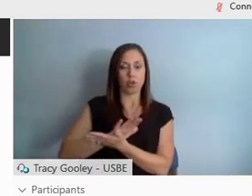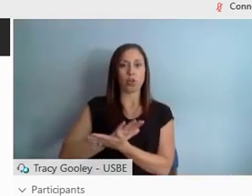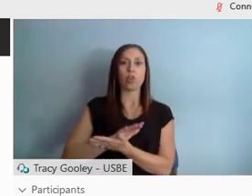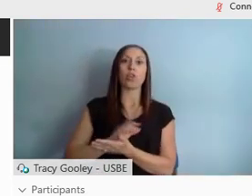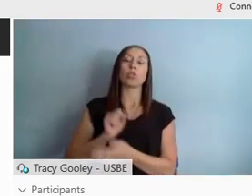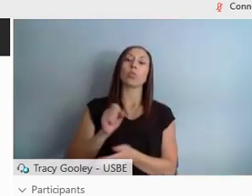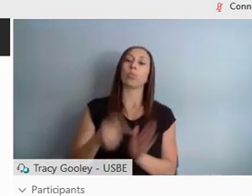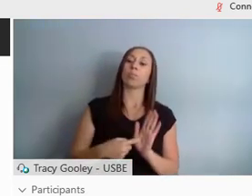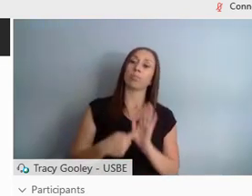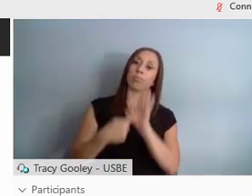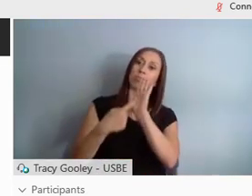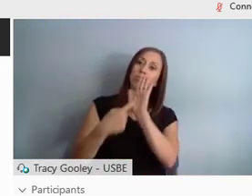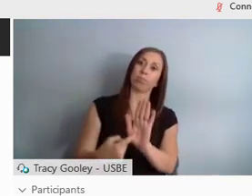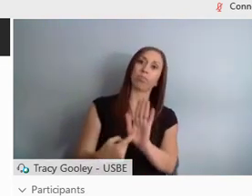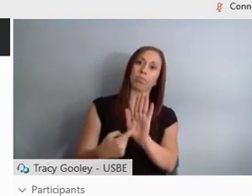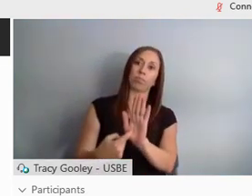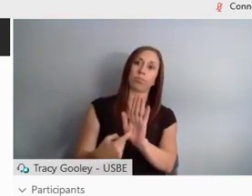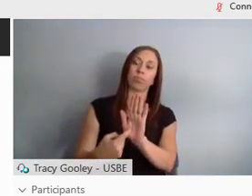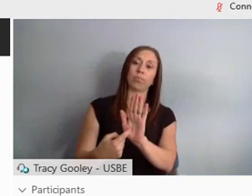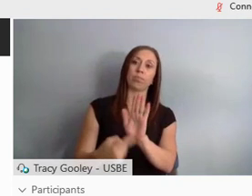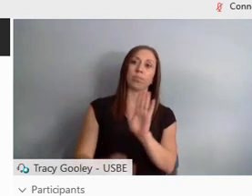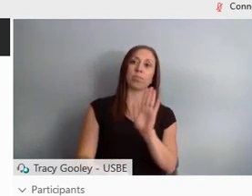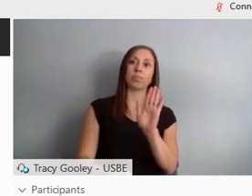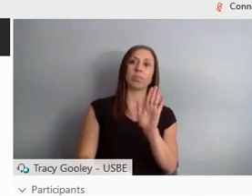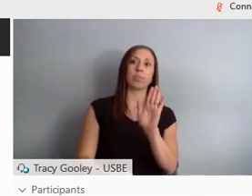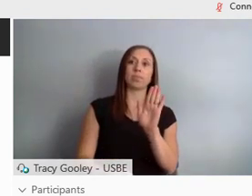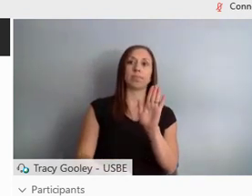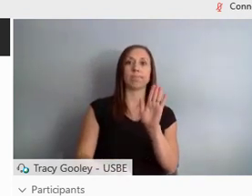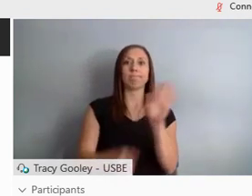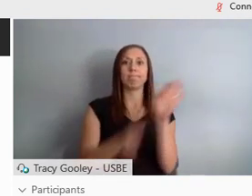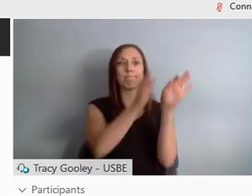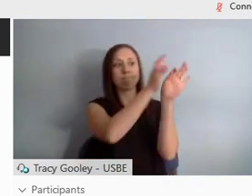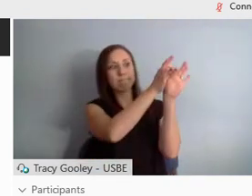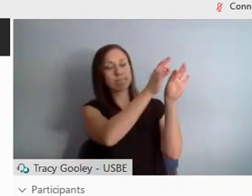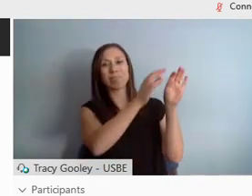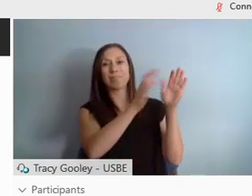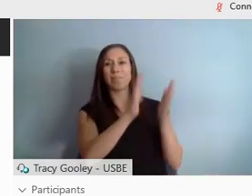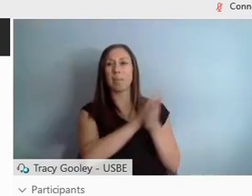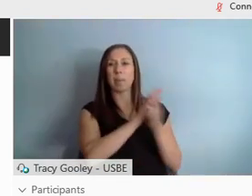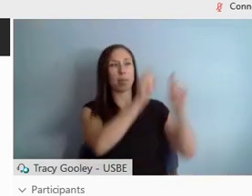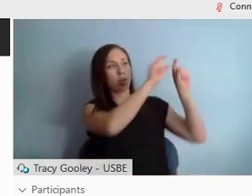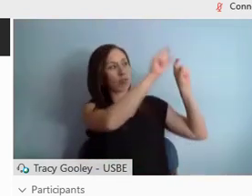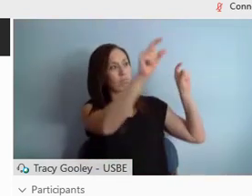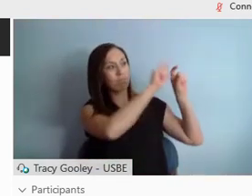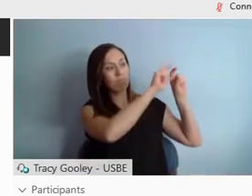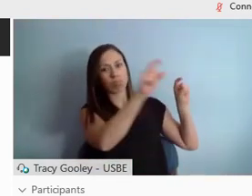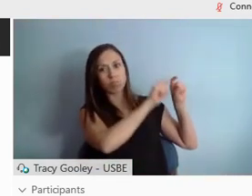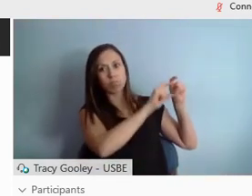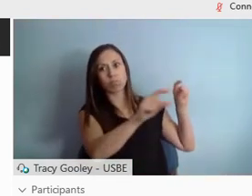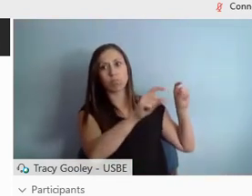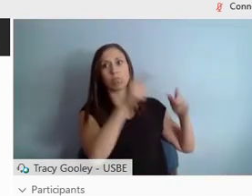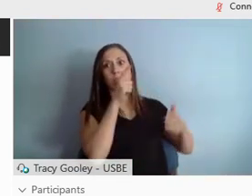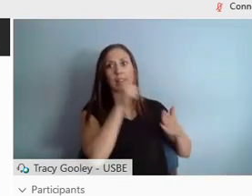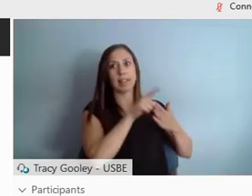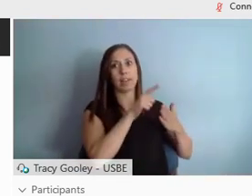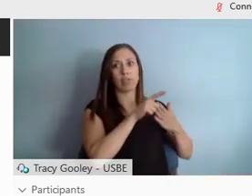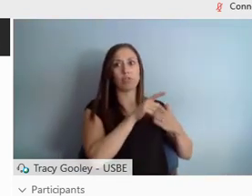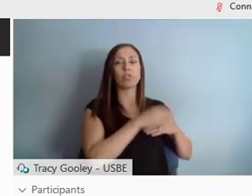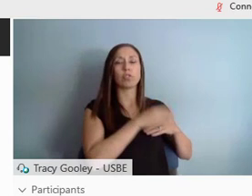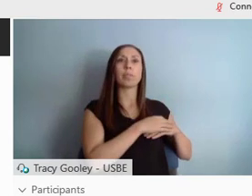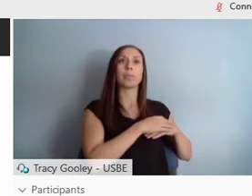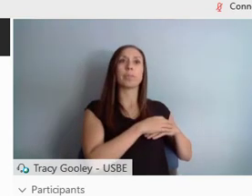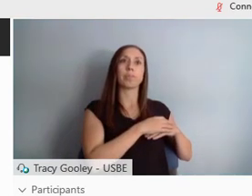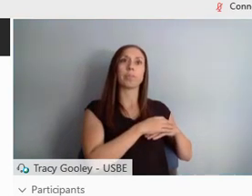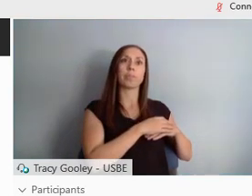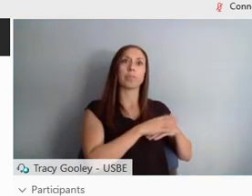the student materials for question number 4, and it's just simply a sheet of all of the letters. They